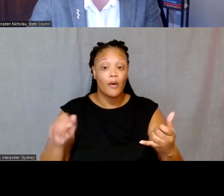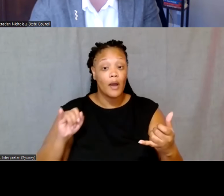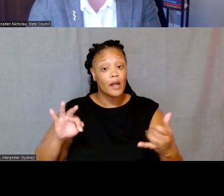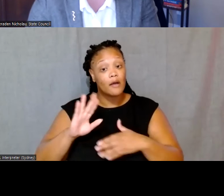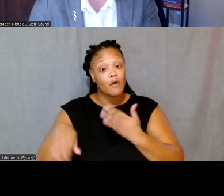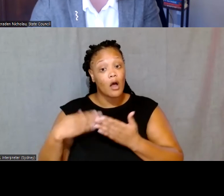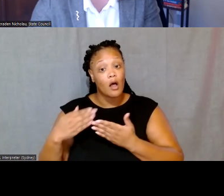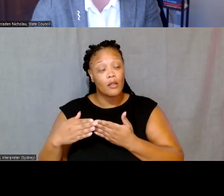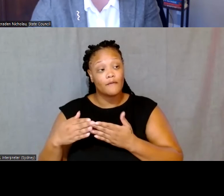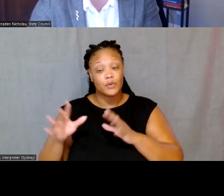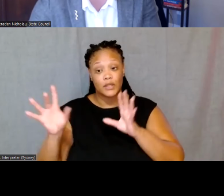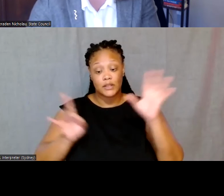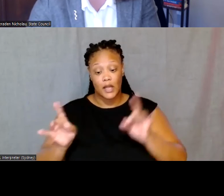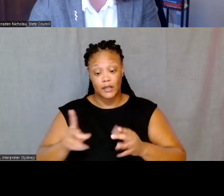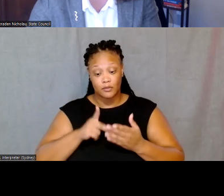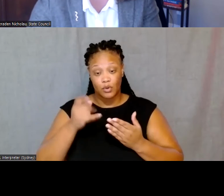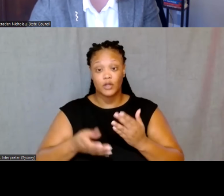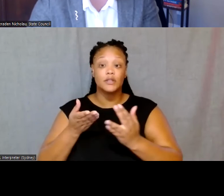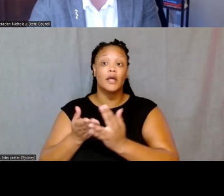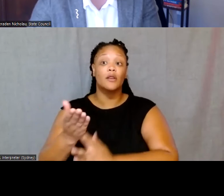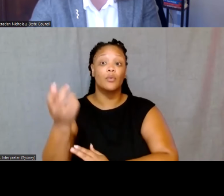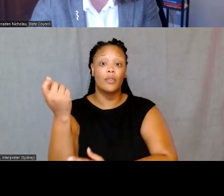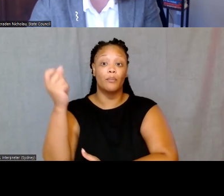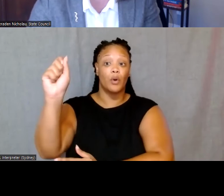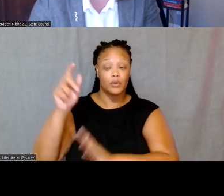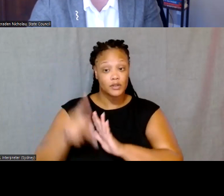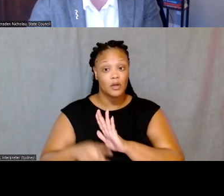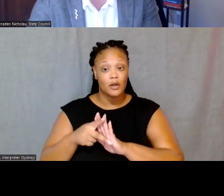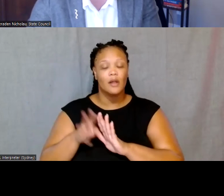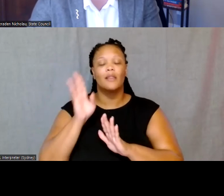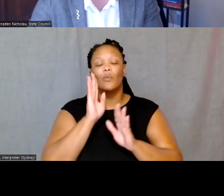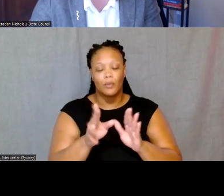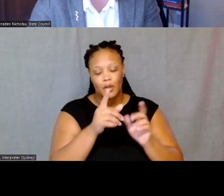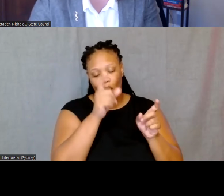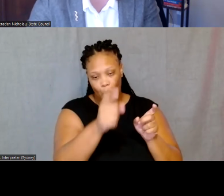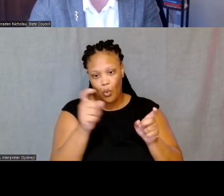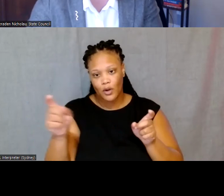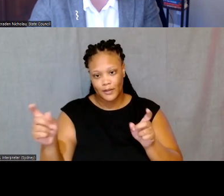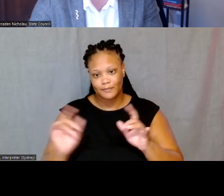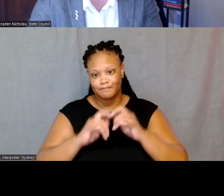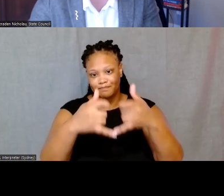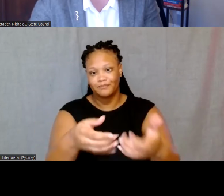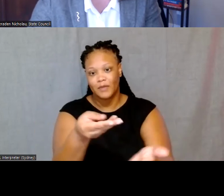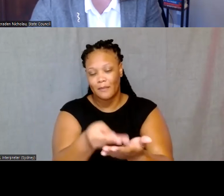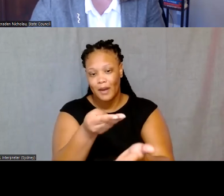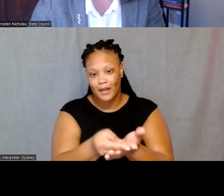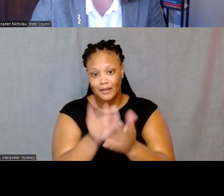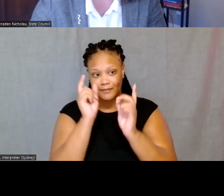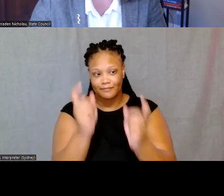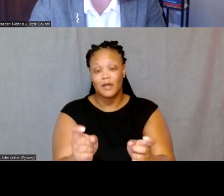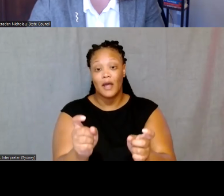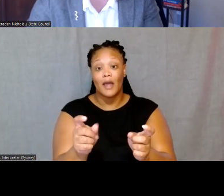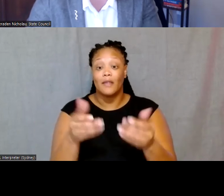proposed selected projects make it through protest period, then they will be awarded that funding and they can get started in the